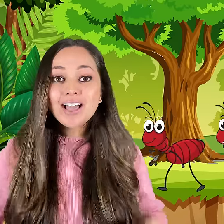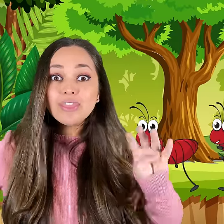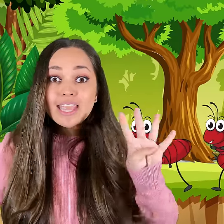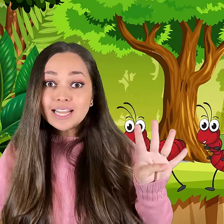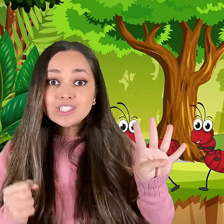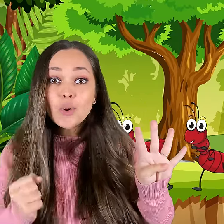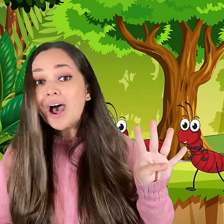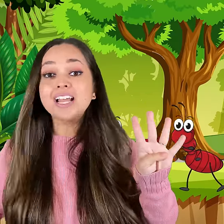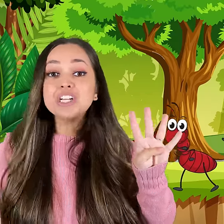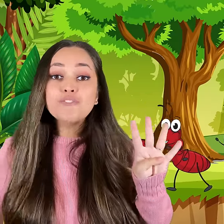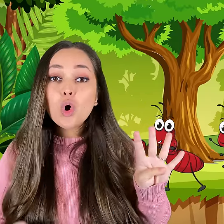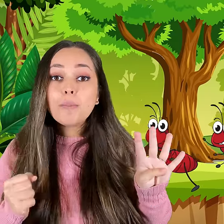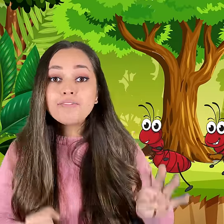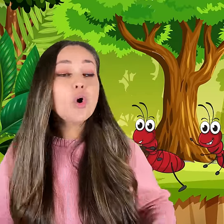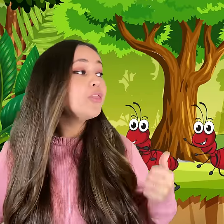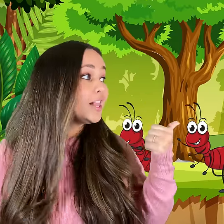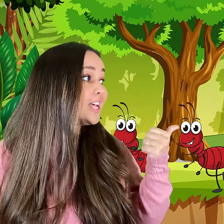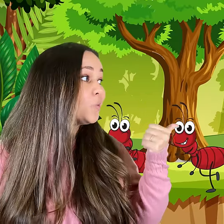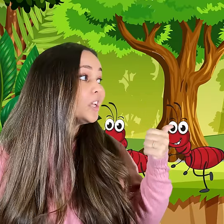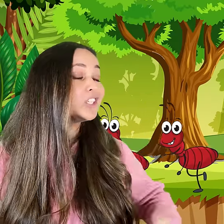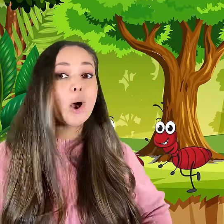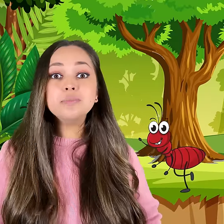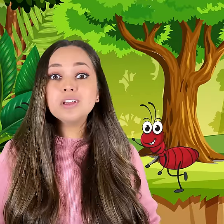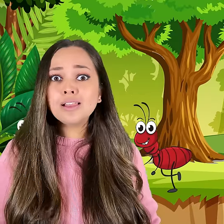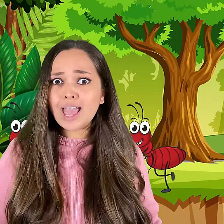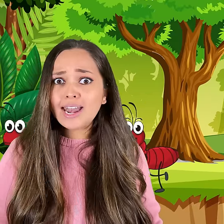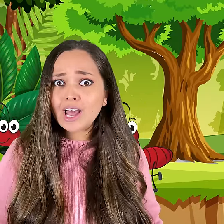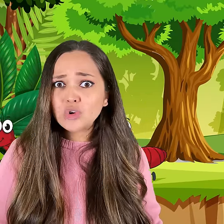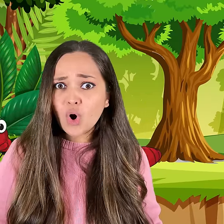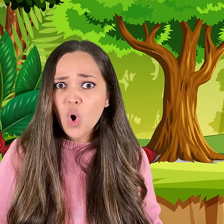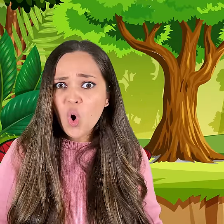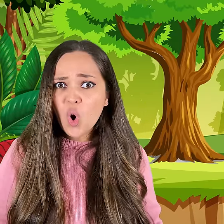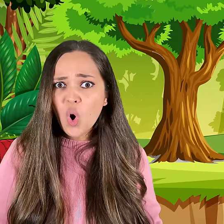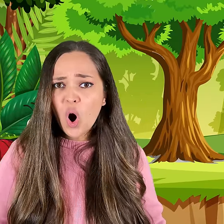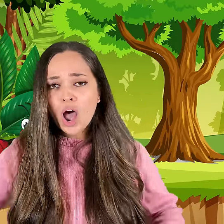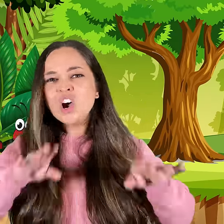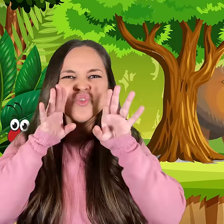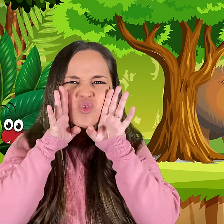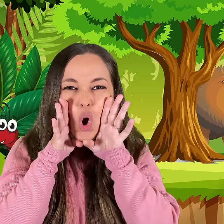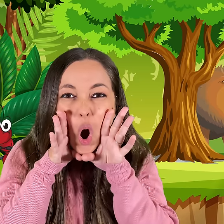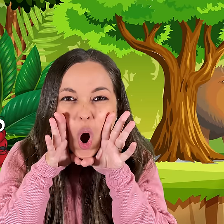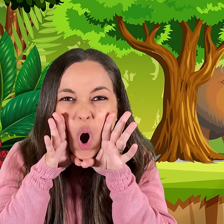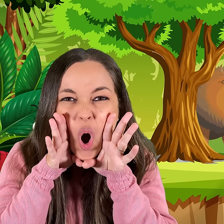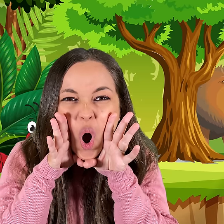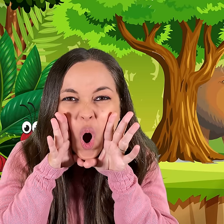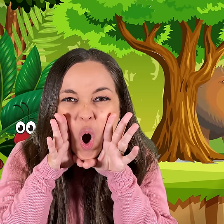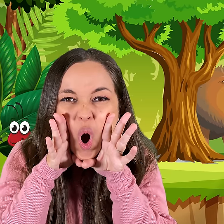hurrah. The ants go marching four by four, the little one stopped to let out a roar,